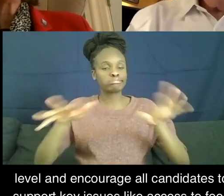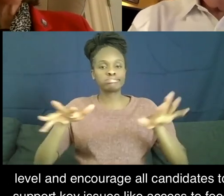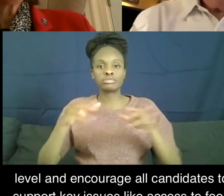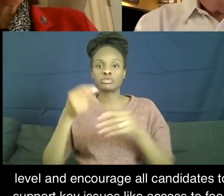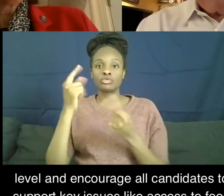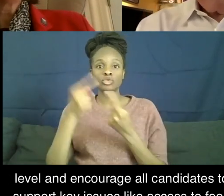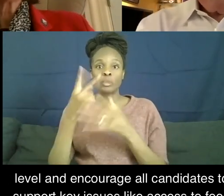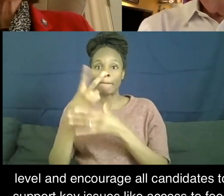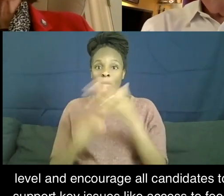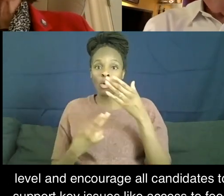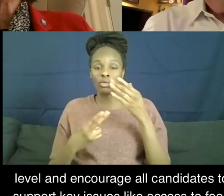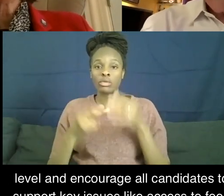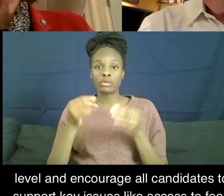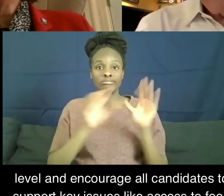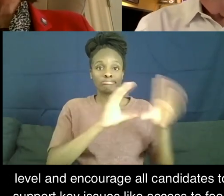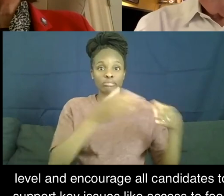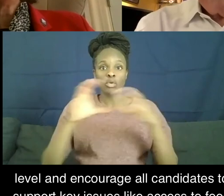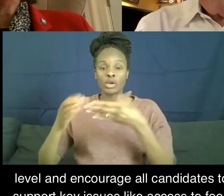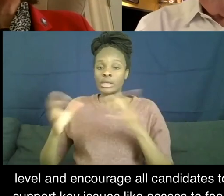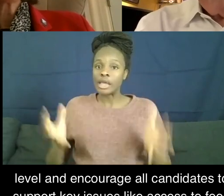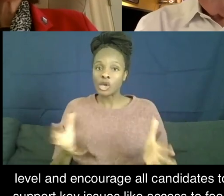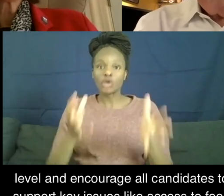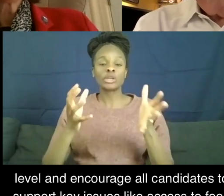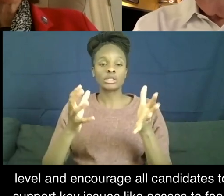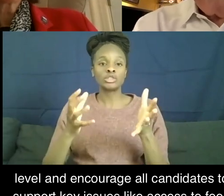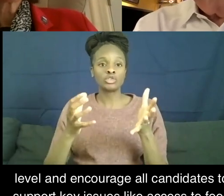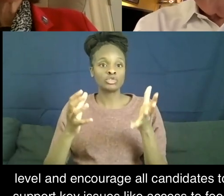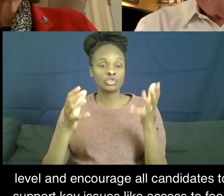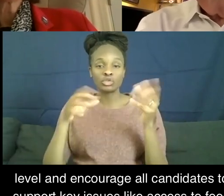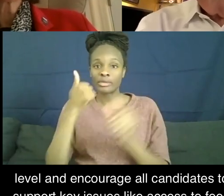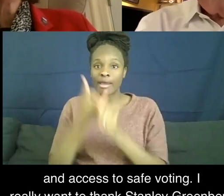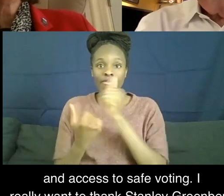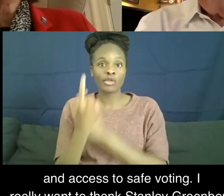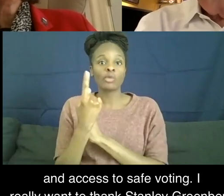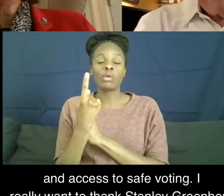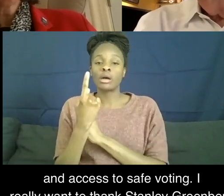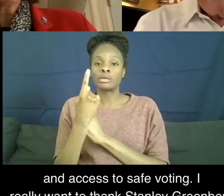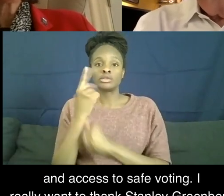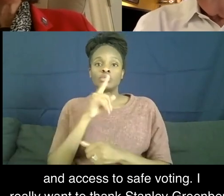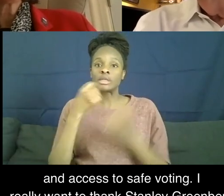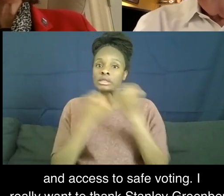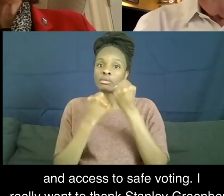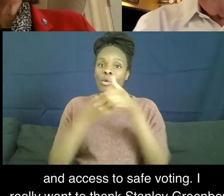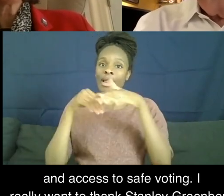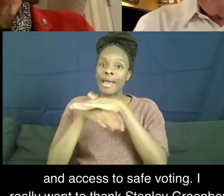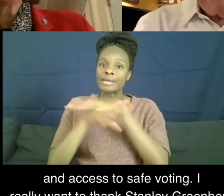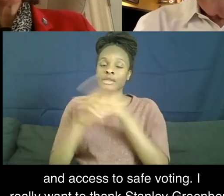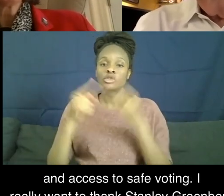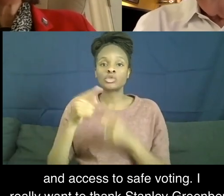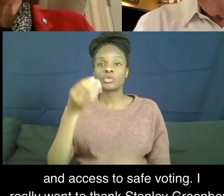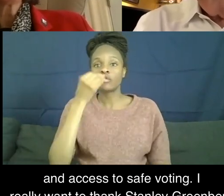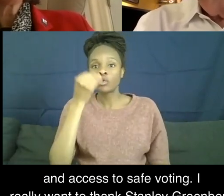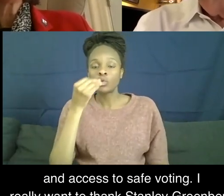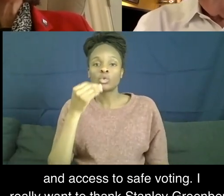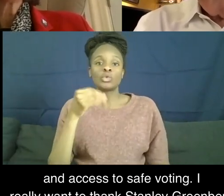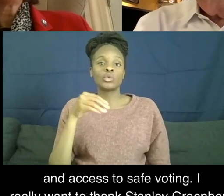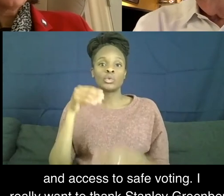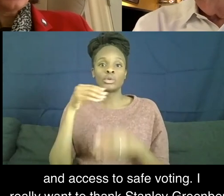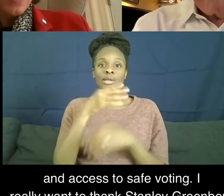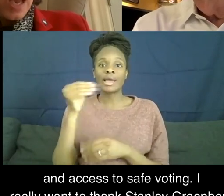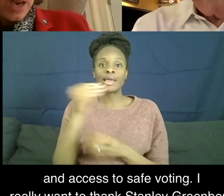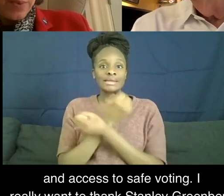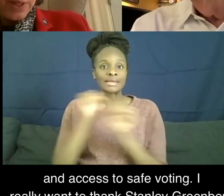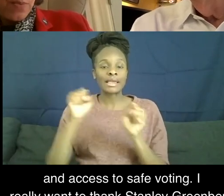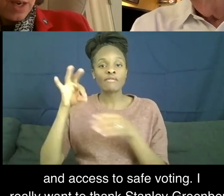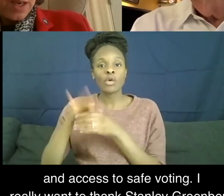encourage all candidates to support, uh, key issues like access to food and access to safe, um, to safe voting.